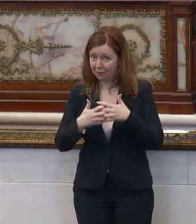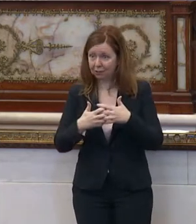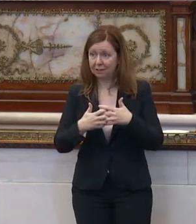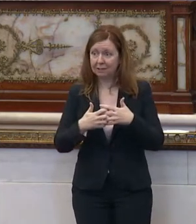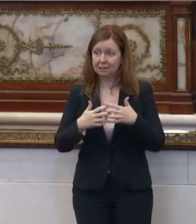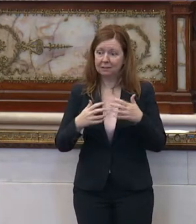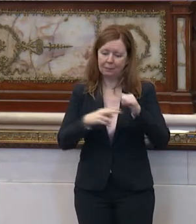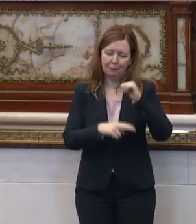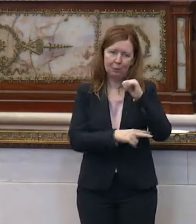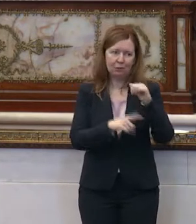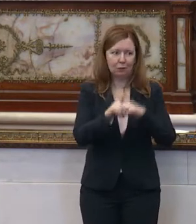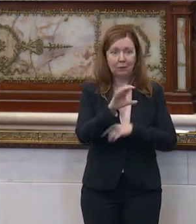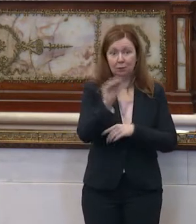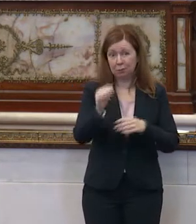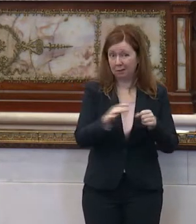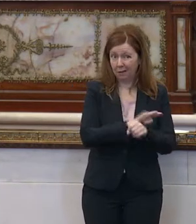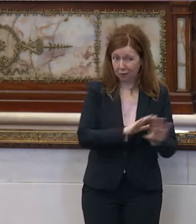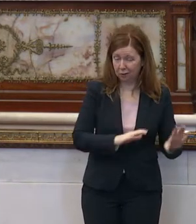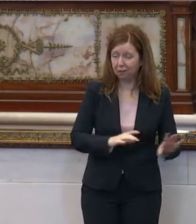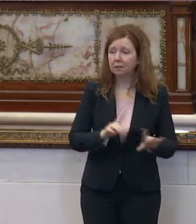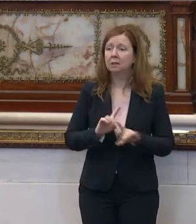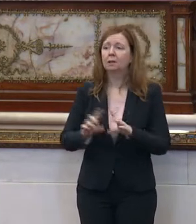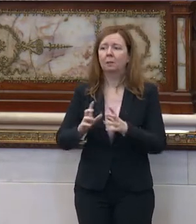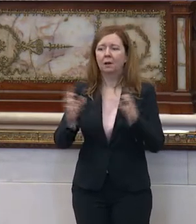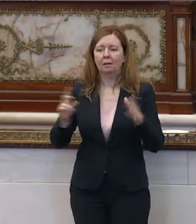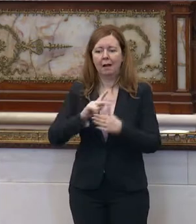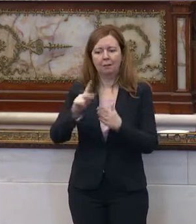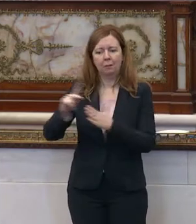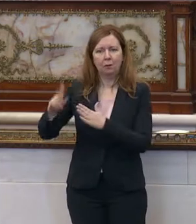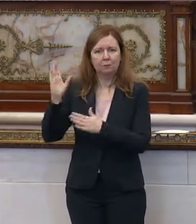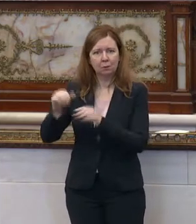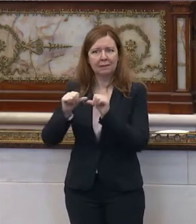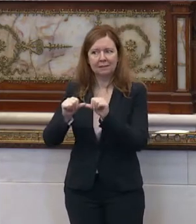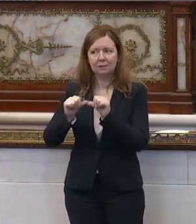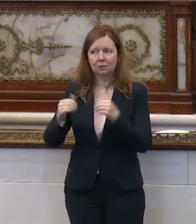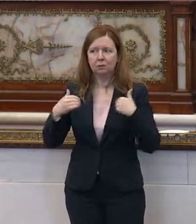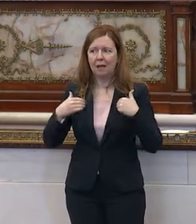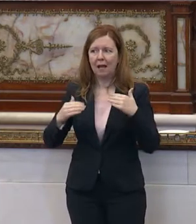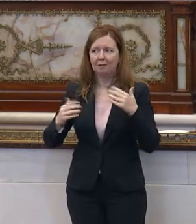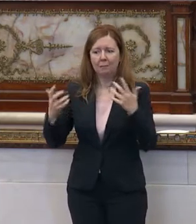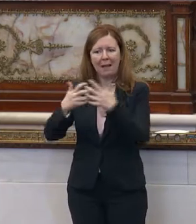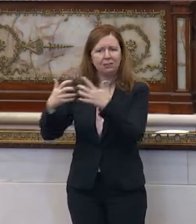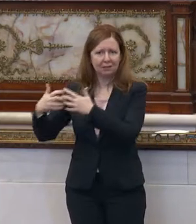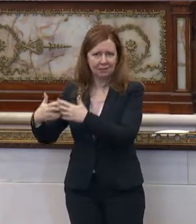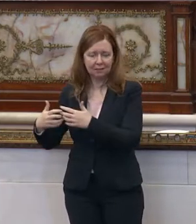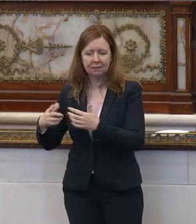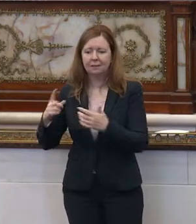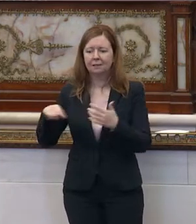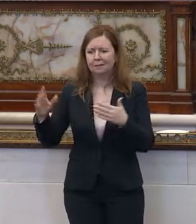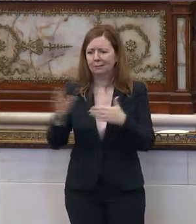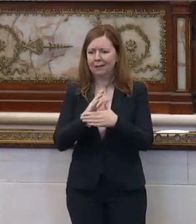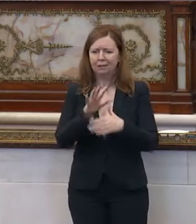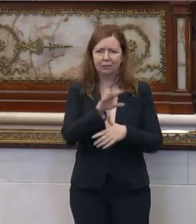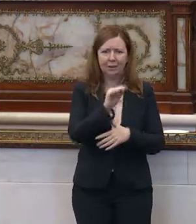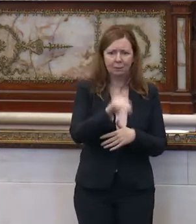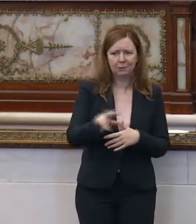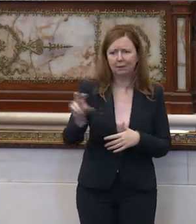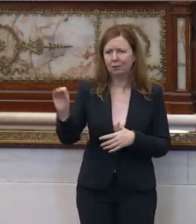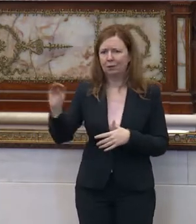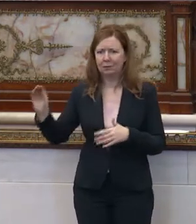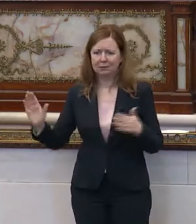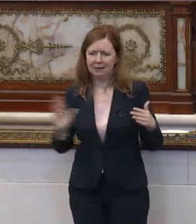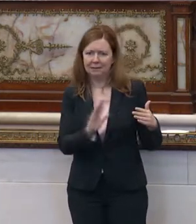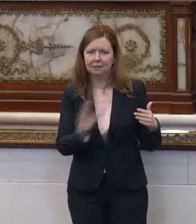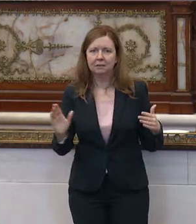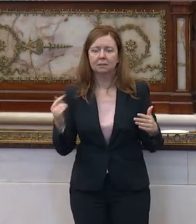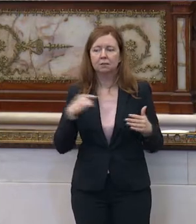bridges will be 100% covered, that a lot of the programs will continue to have matches, and those can range 5%, 30%. And